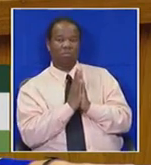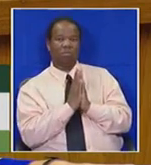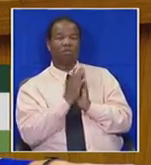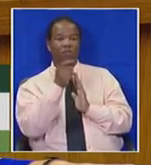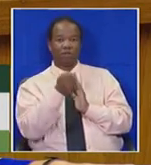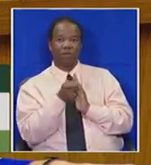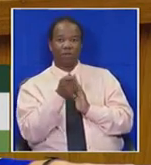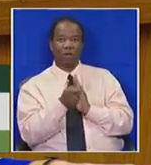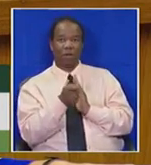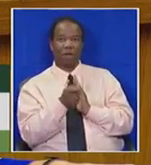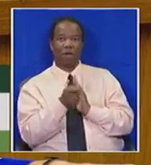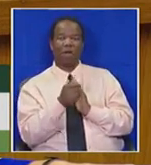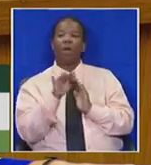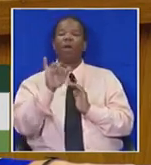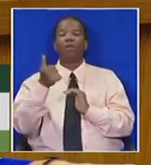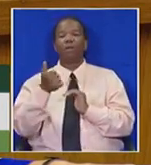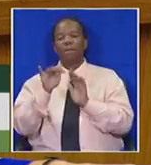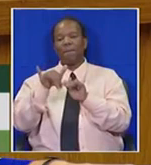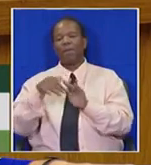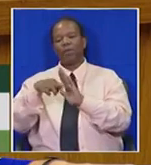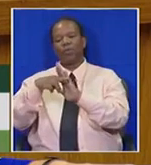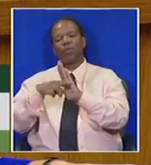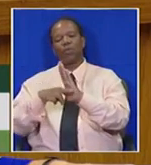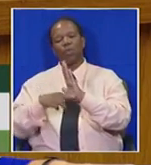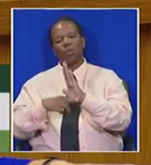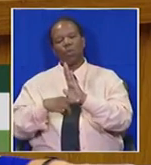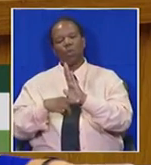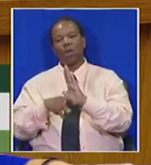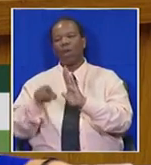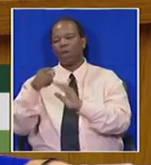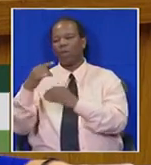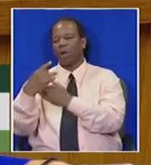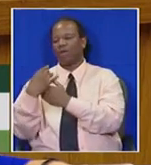is to look at the rules of Parliament and advise us on this matter.